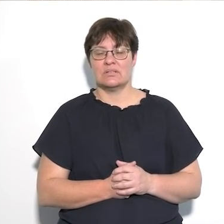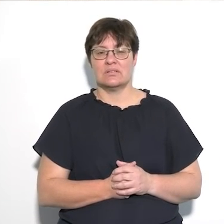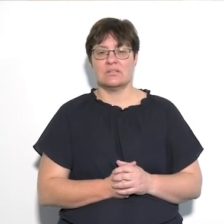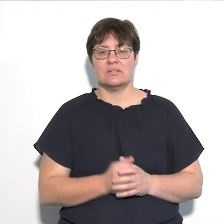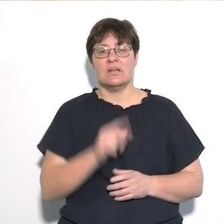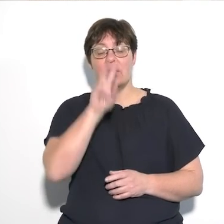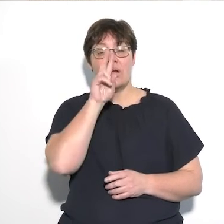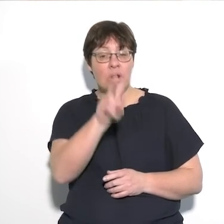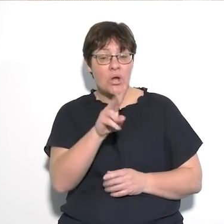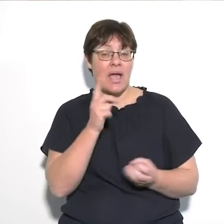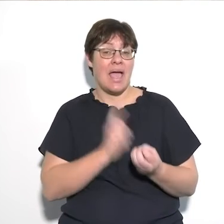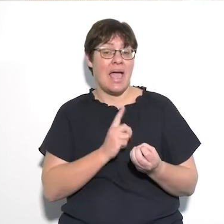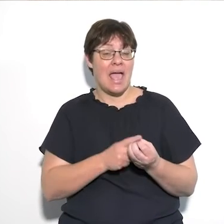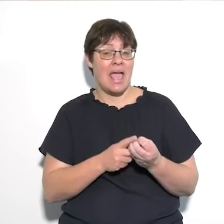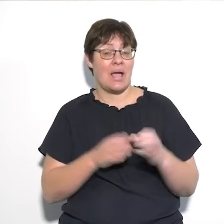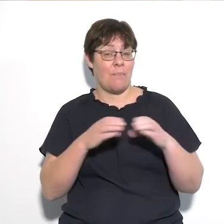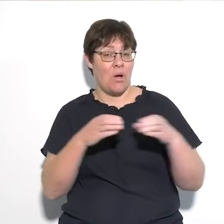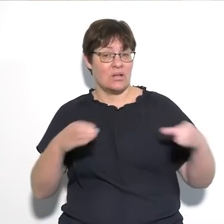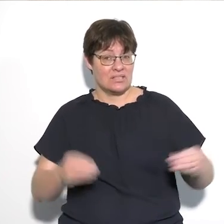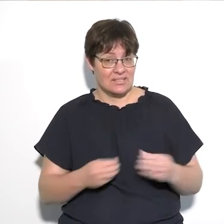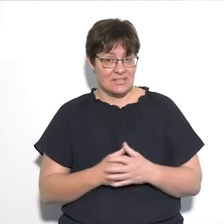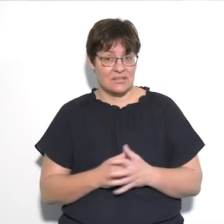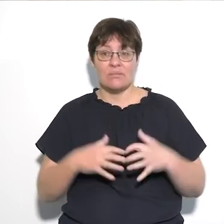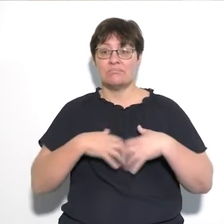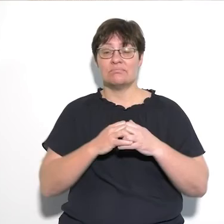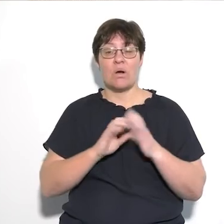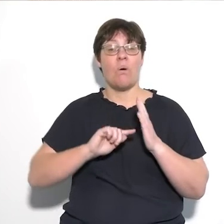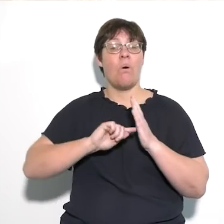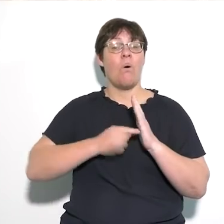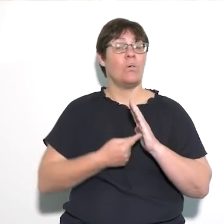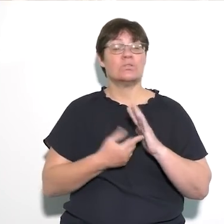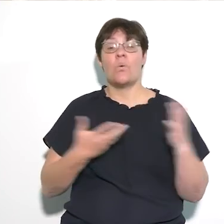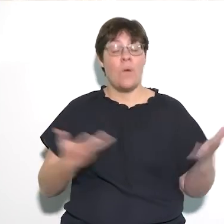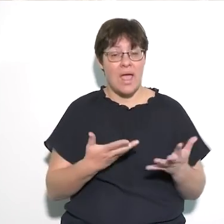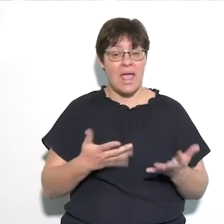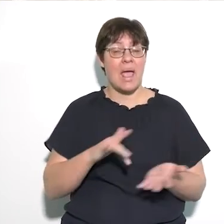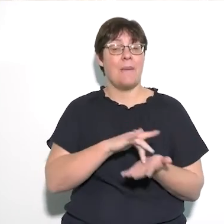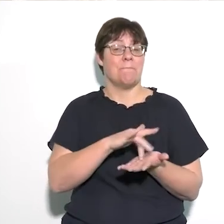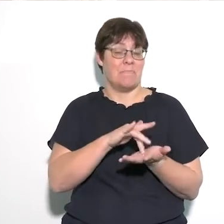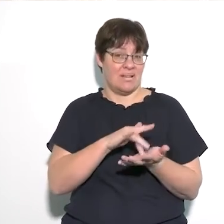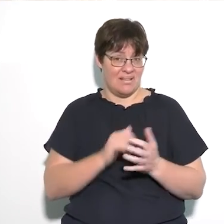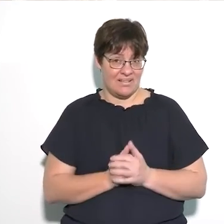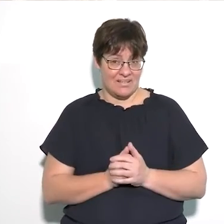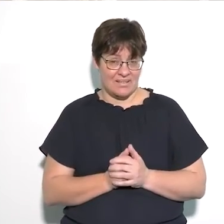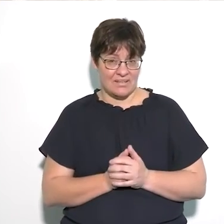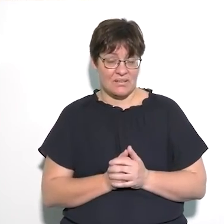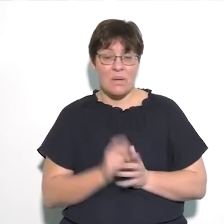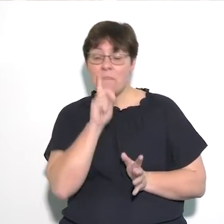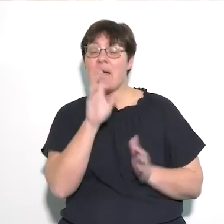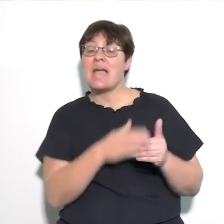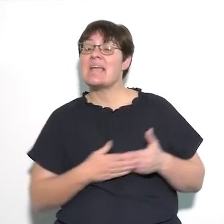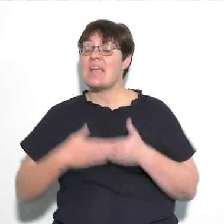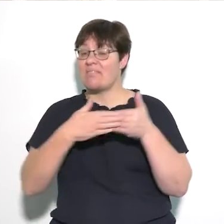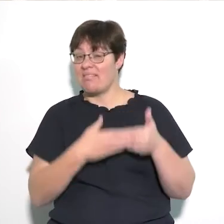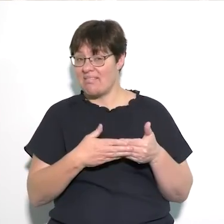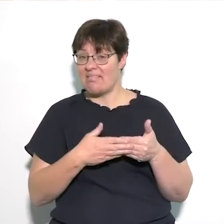You're going to take your egg box and you're going to make holes in the middle of the thorax. Be